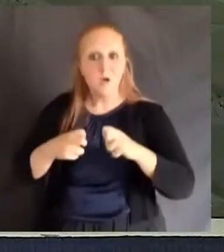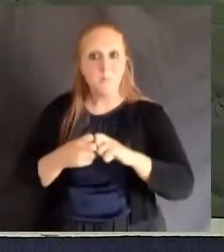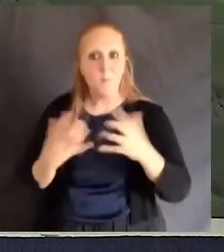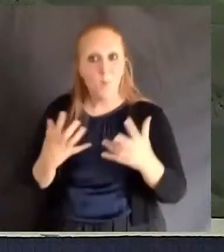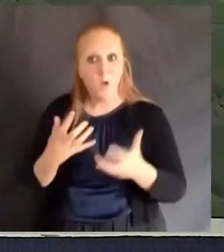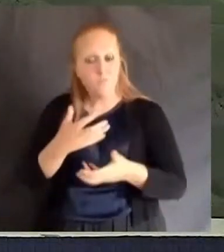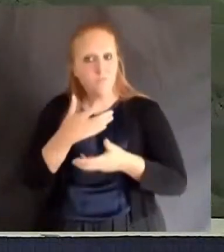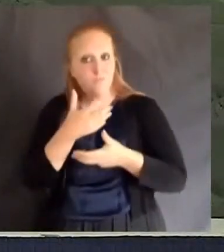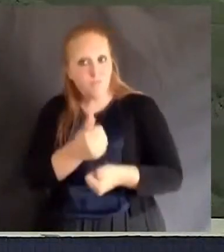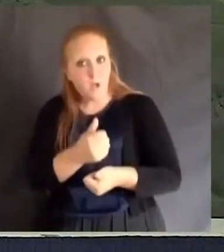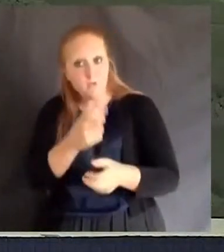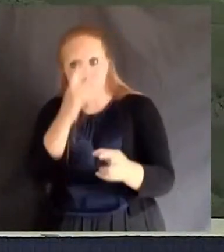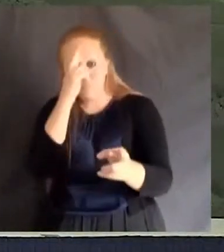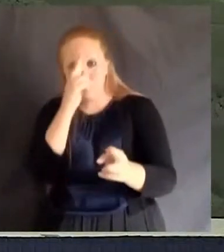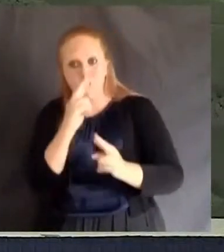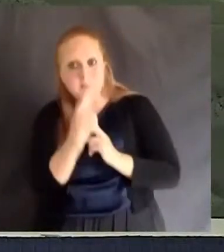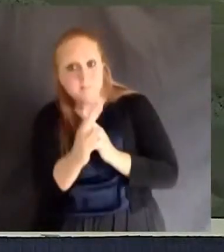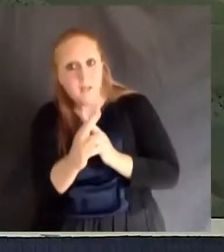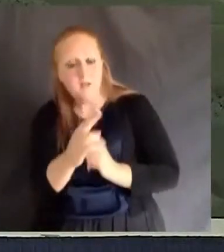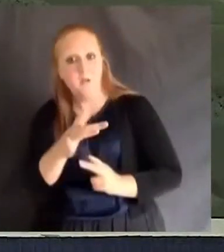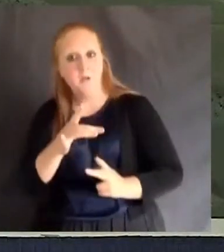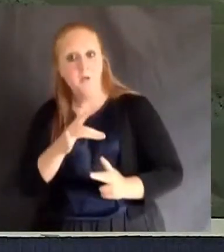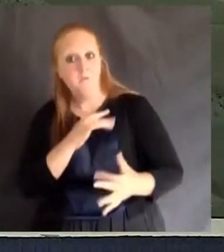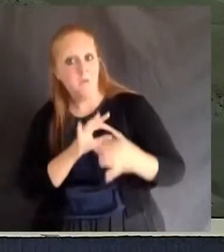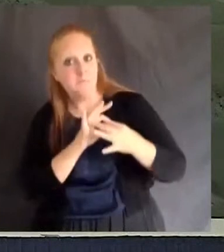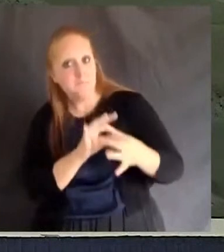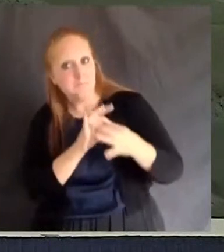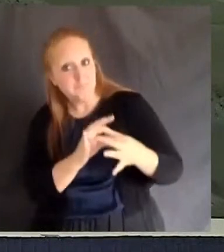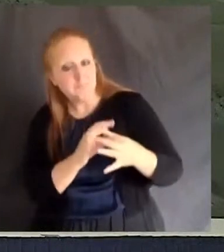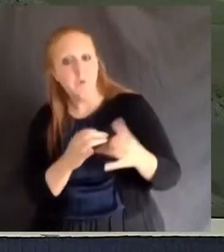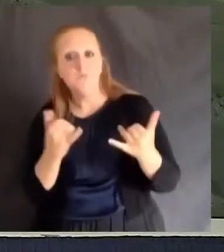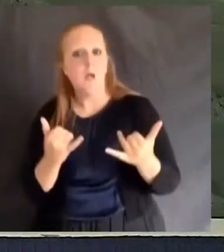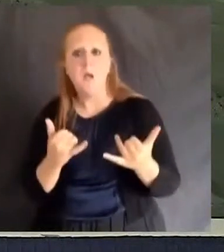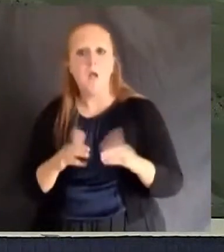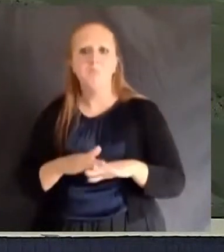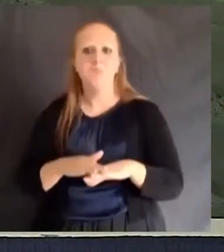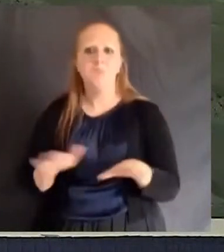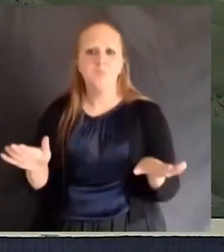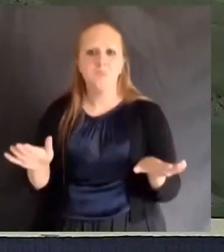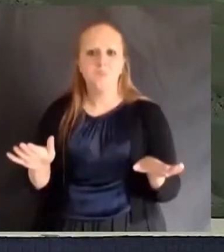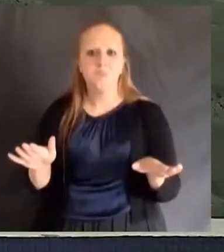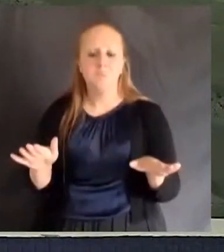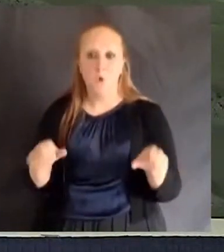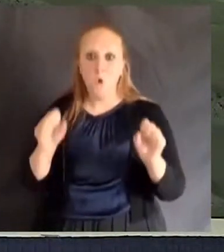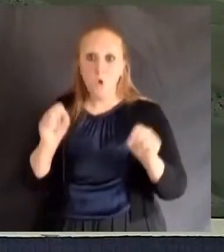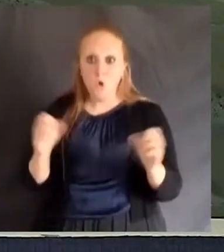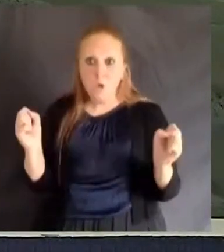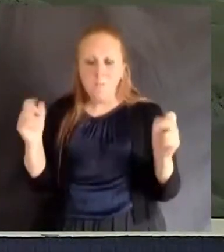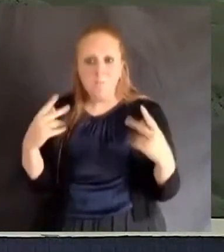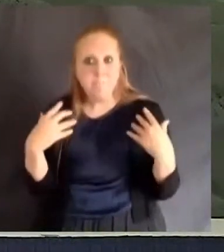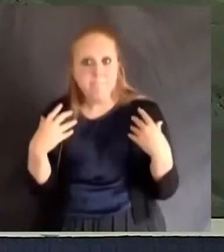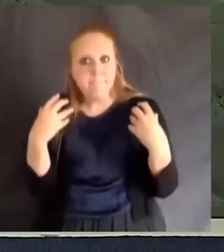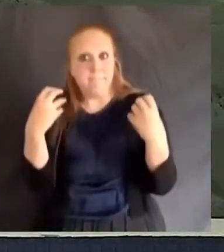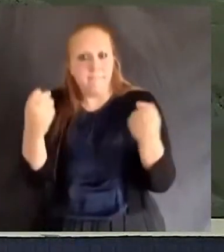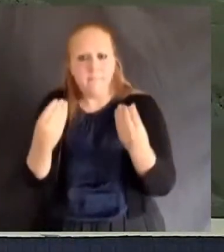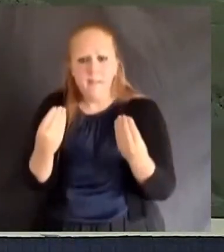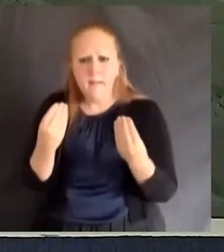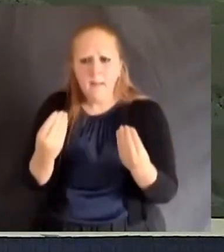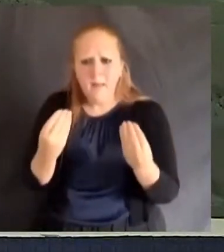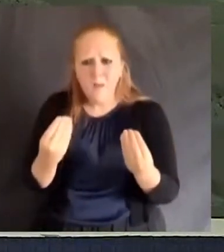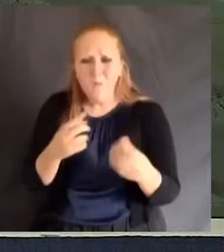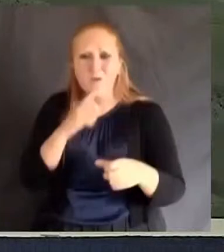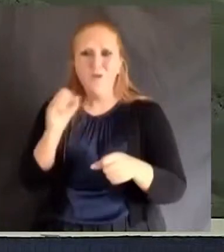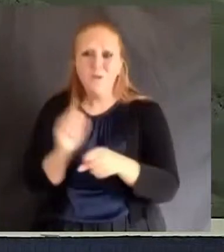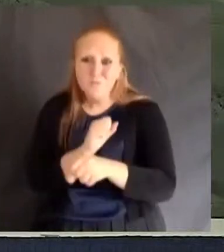and mutuality doesn't work. And that can only be restored by putting people at a